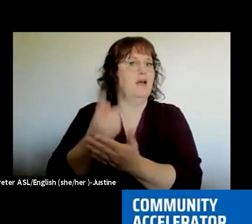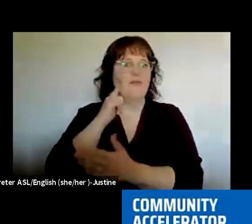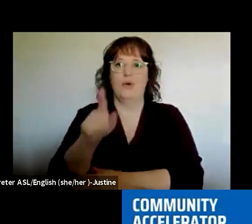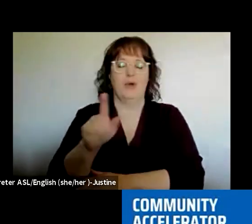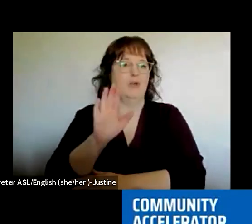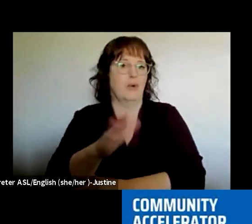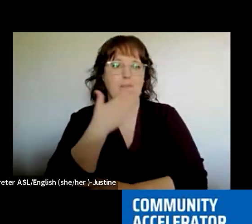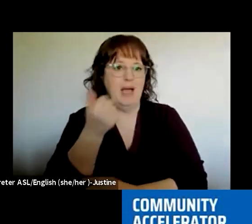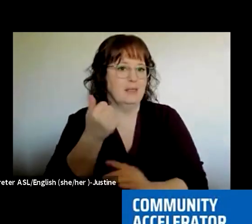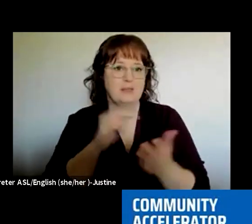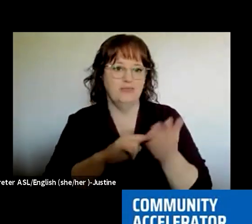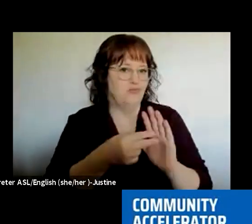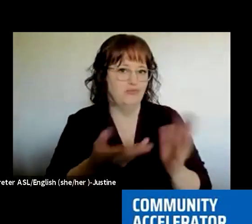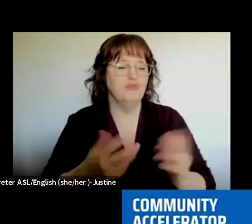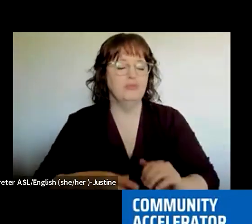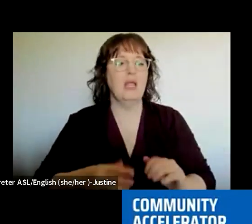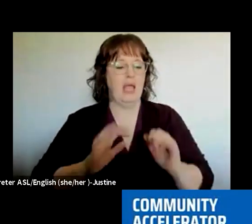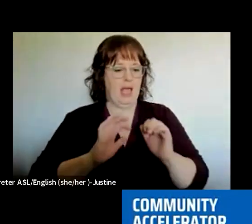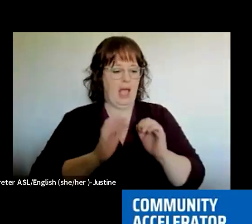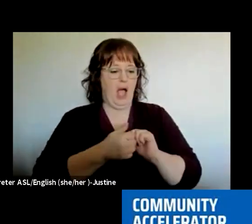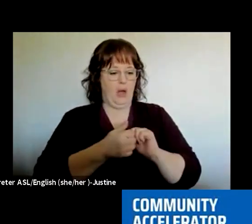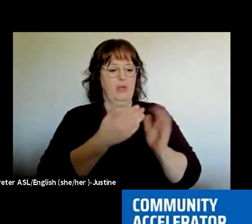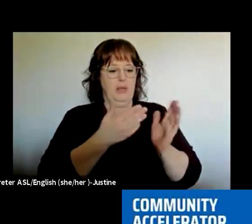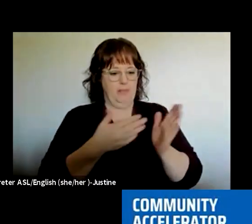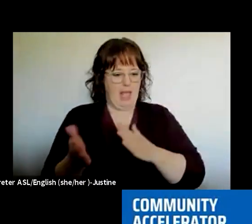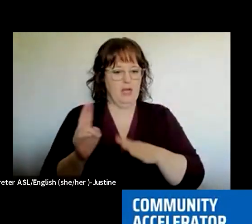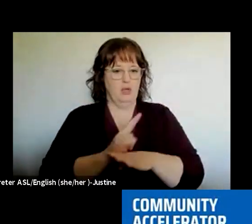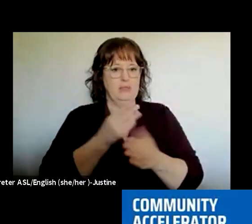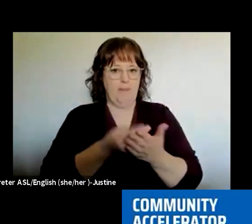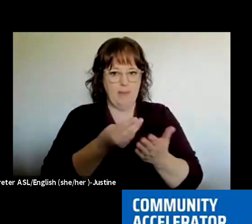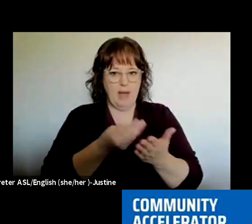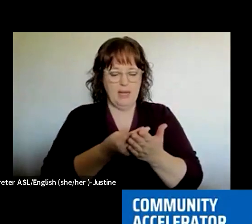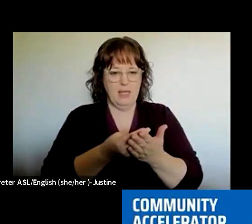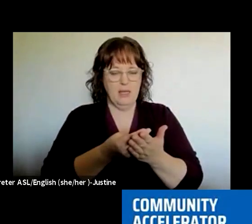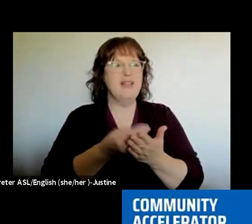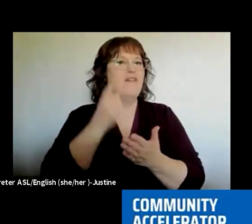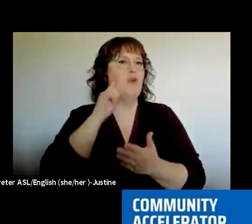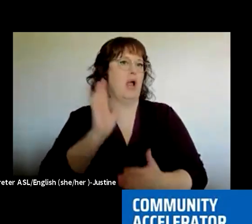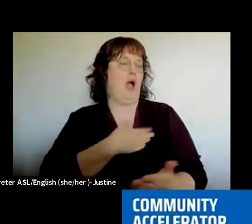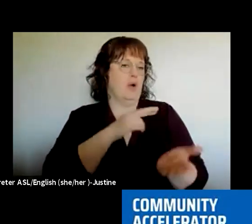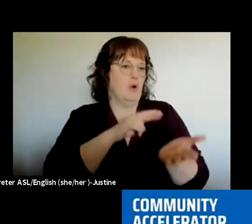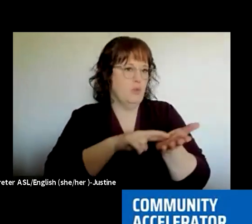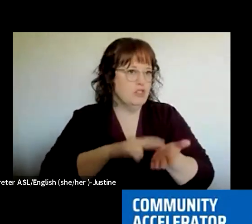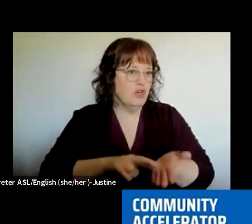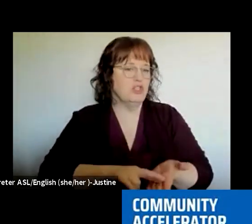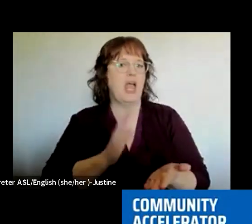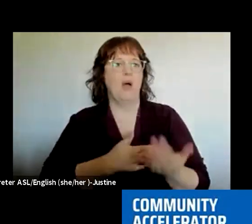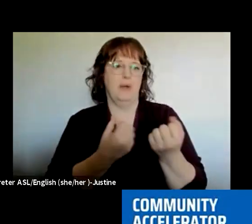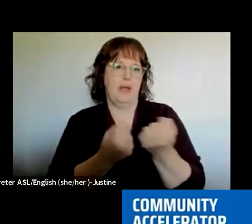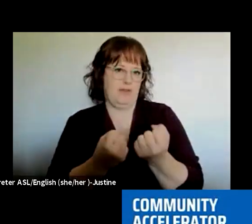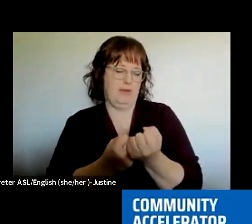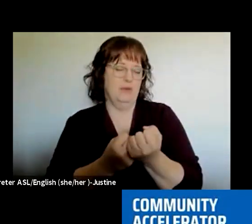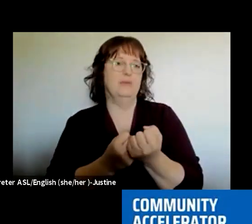asked on the application about how you anticipate using funds are for research and advocacy purposes only. Thanks,